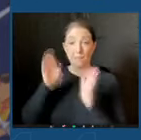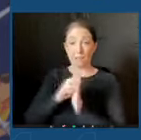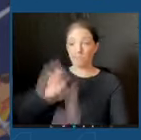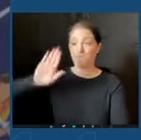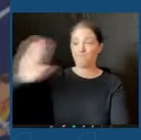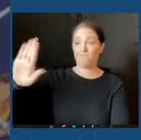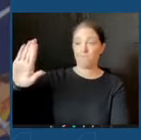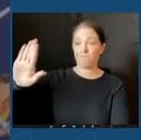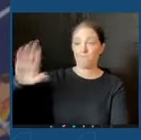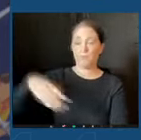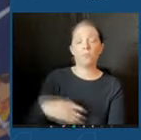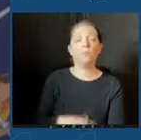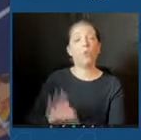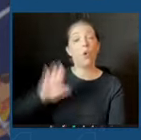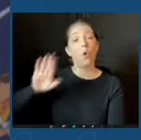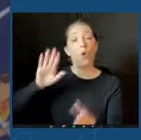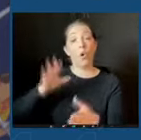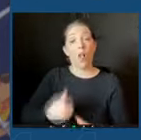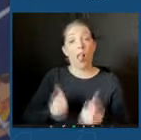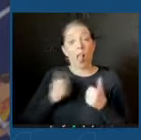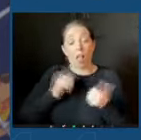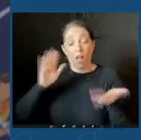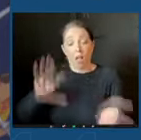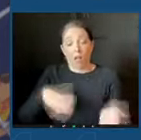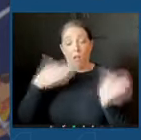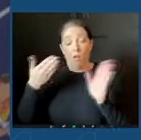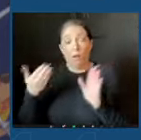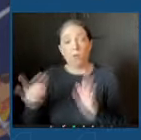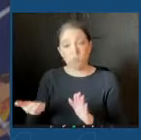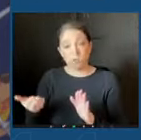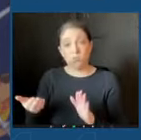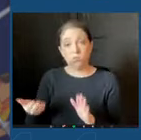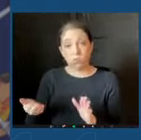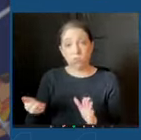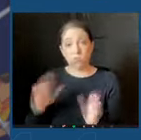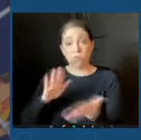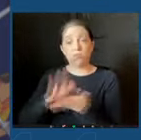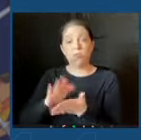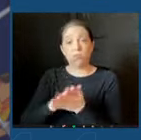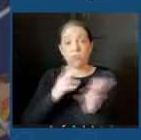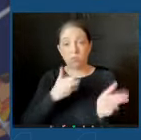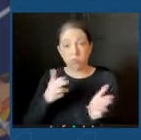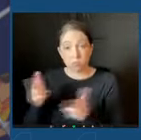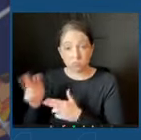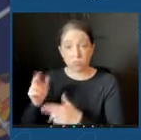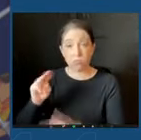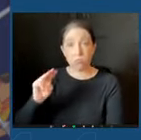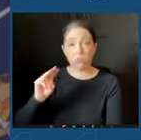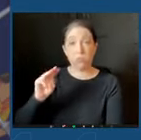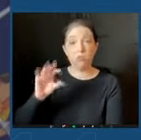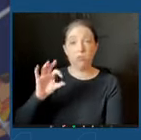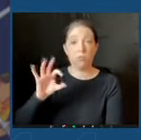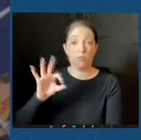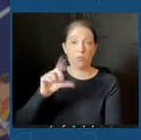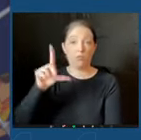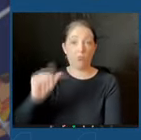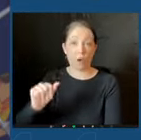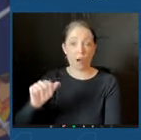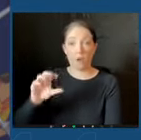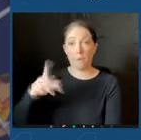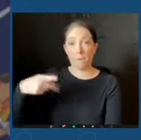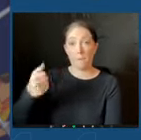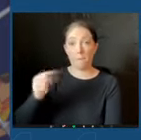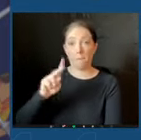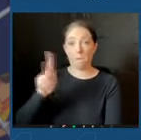life during the school shooting at Marjory Stoneman Douglas down in Florida, Parkland School, in a community